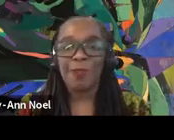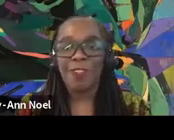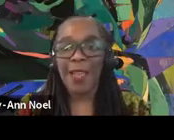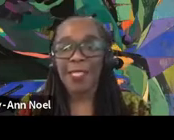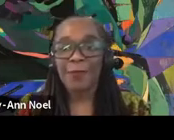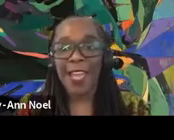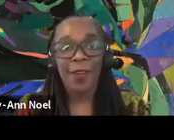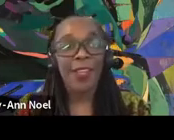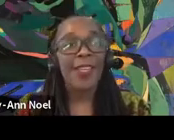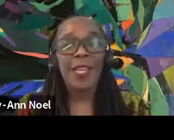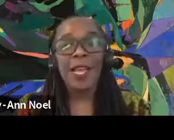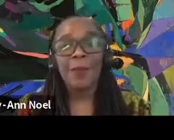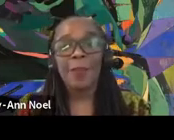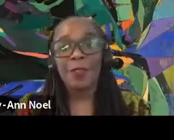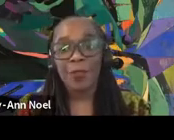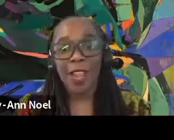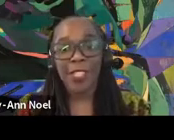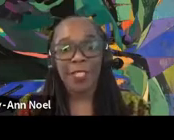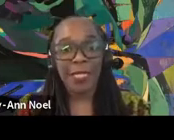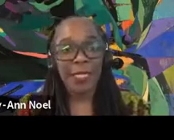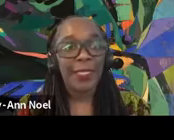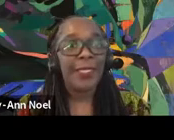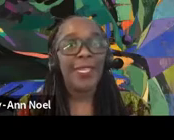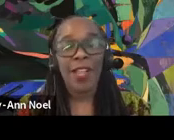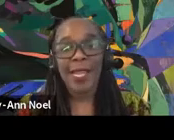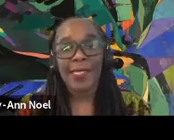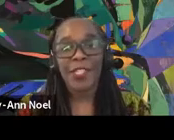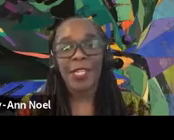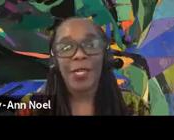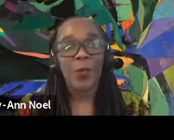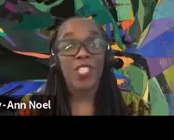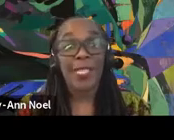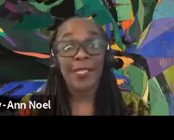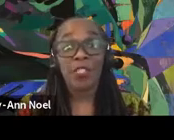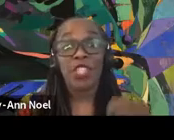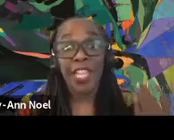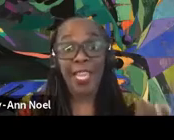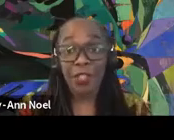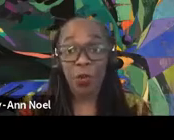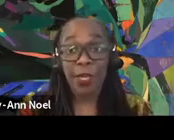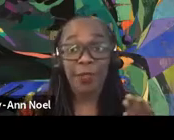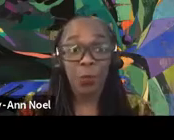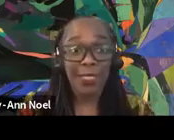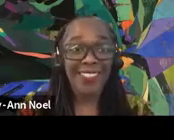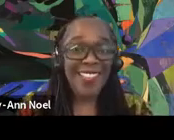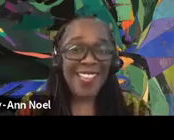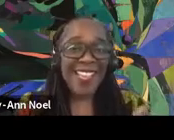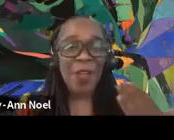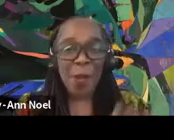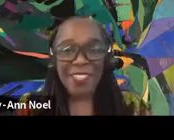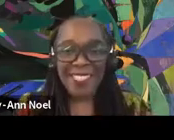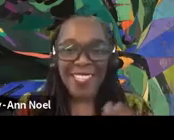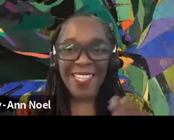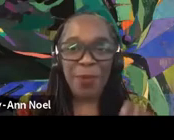quote from Frantz Fanon, from The Wretched of the Earth, decolonization, which sets out to change the order of the world,